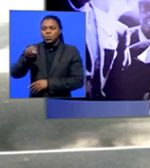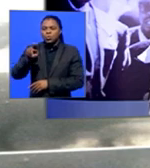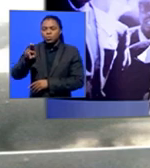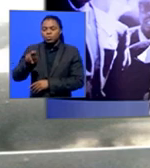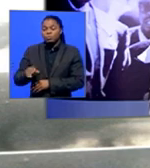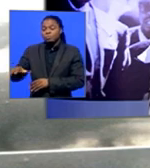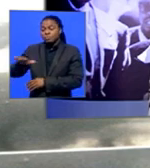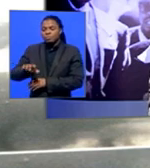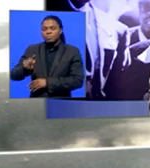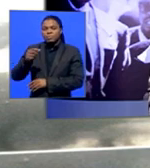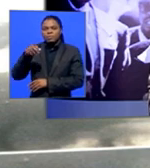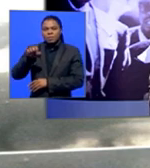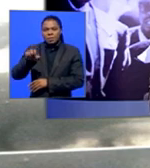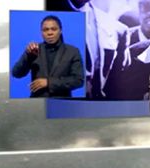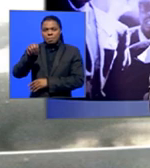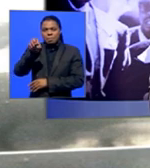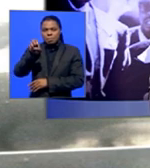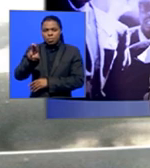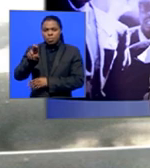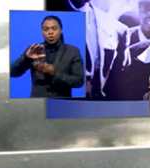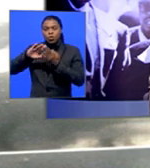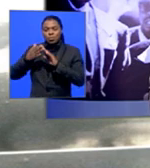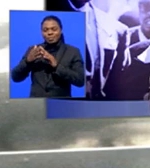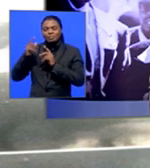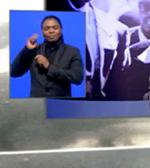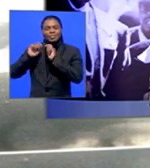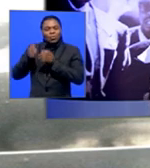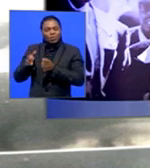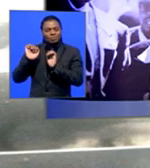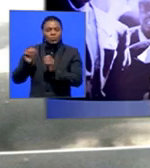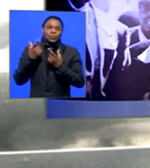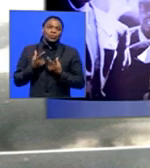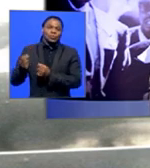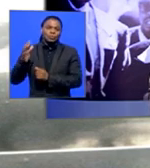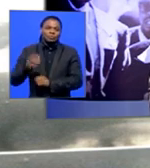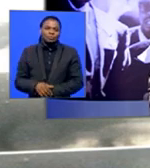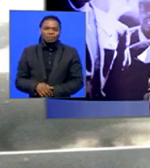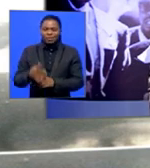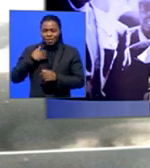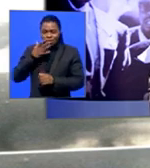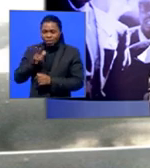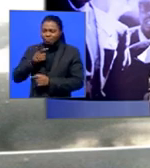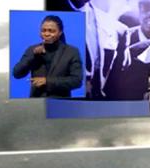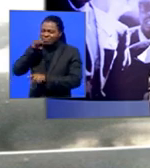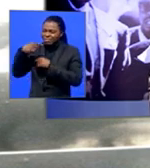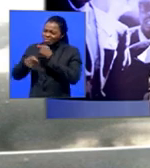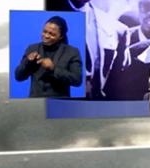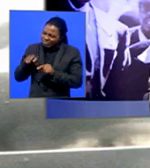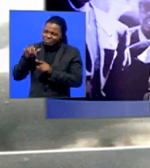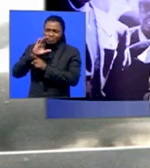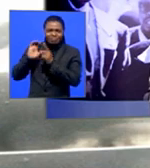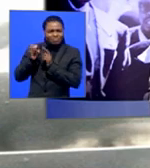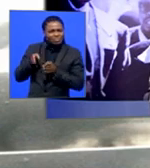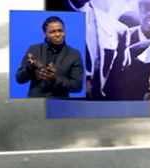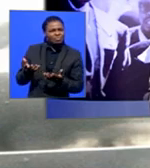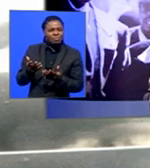Tembu community will conduct a traditional ceremony. And this is the ceremony that I want to talk about now. But I think before